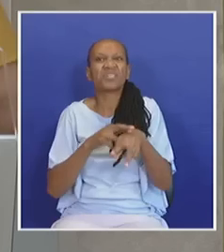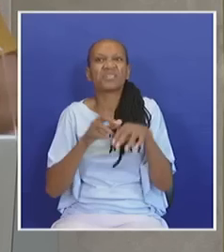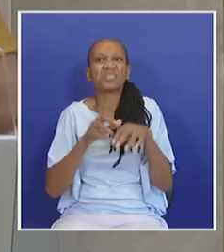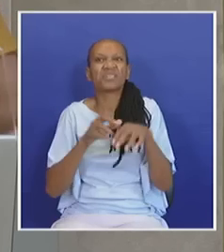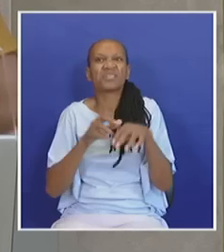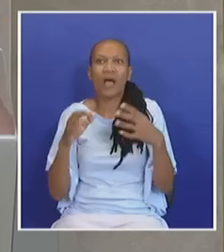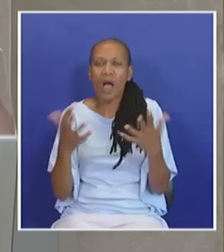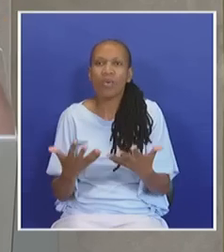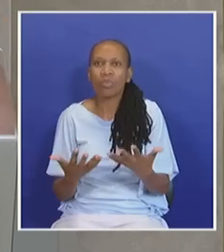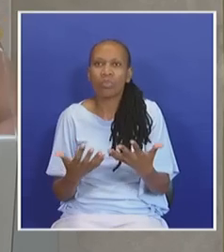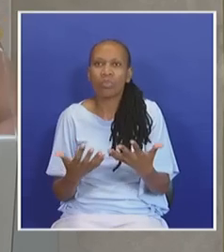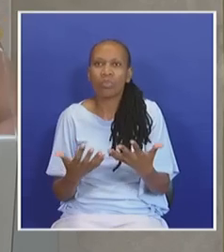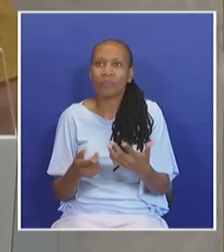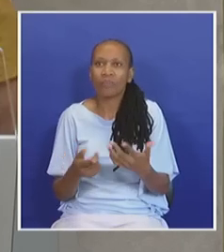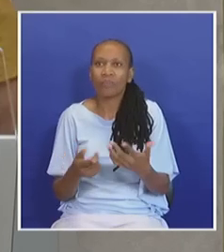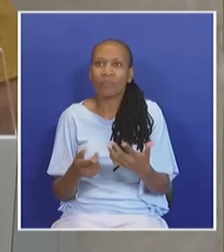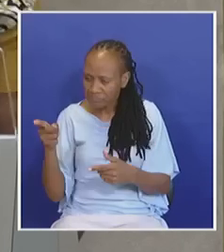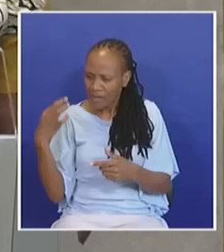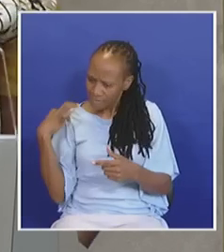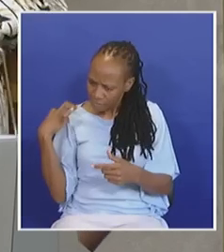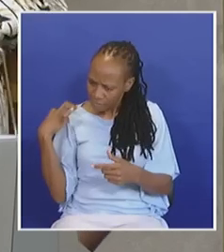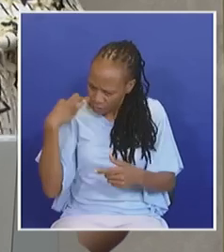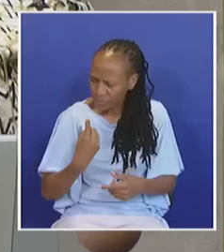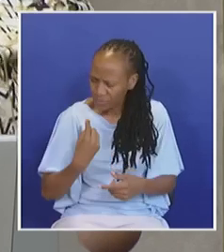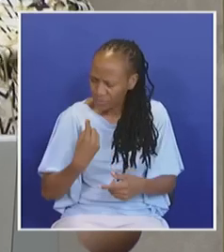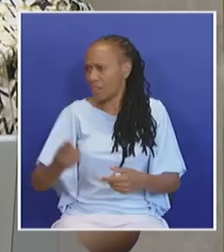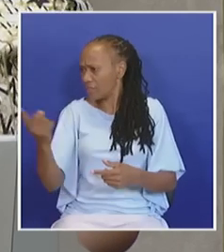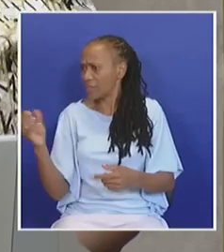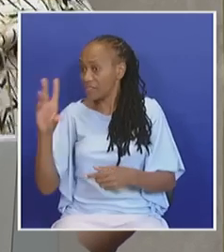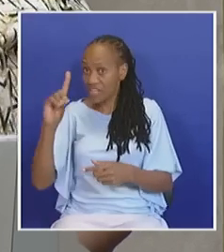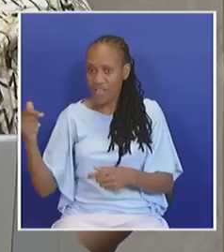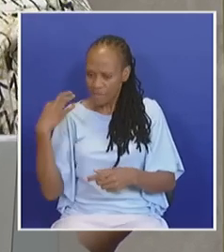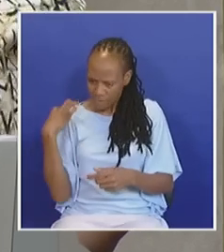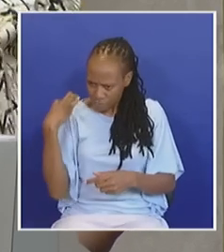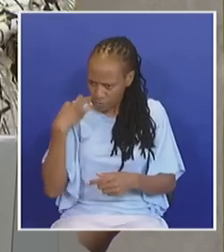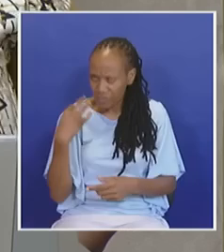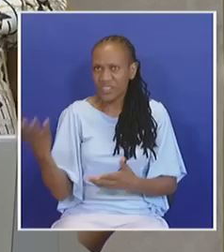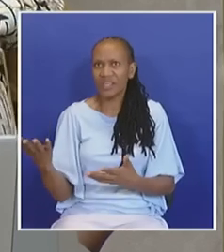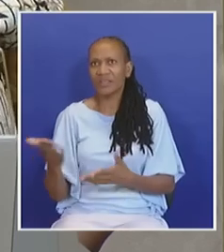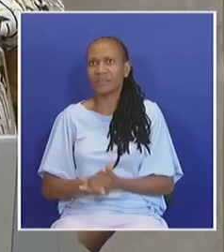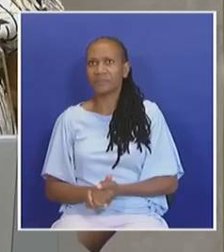power, why don't you voluntarily, as a DA, give out land